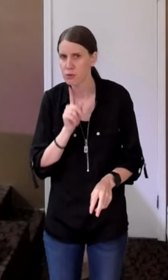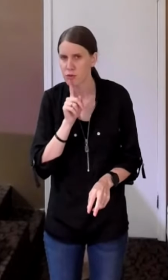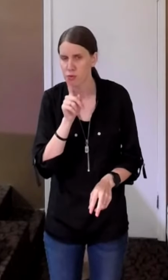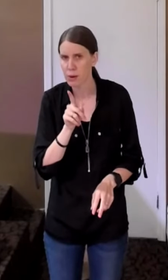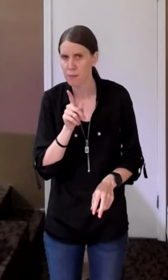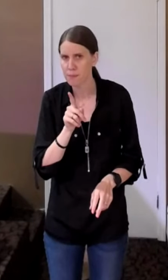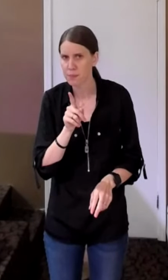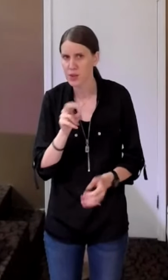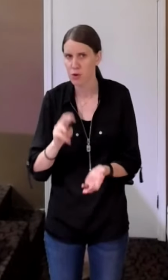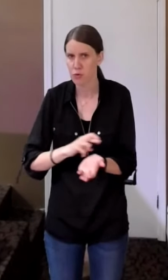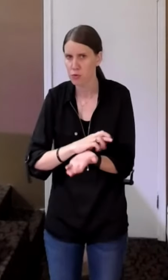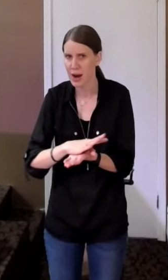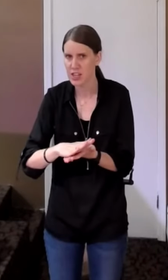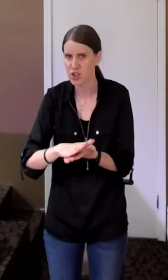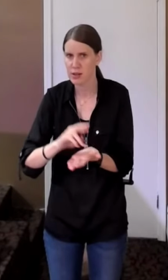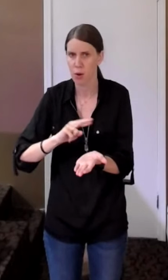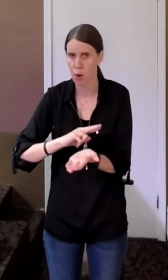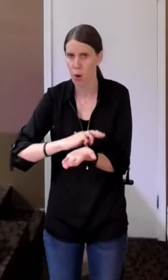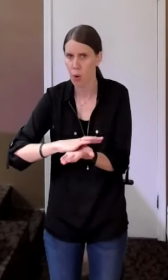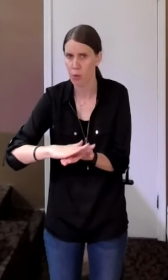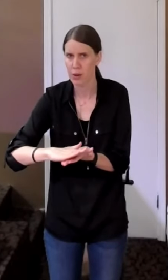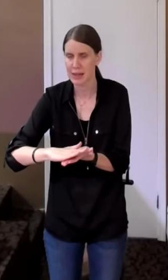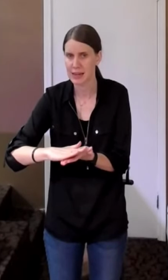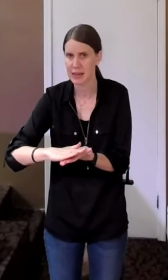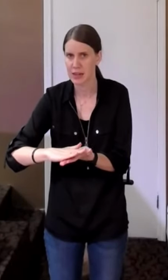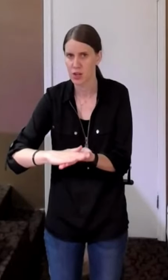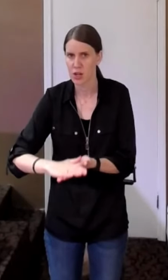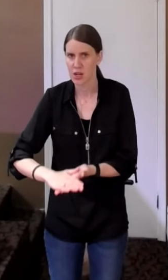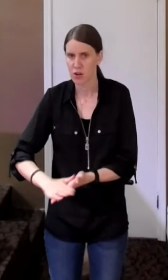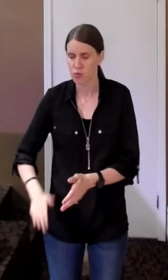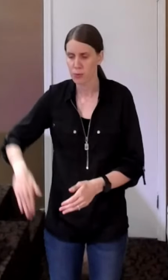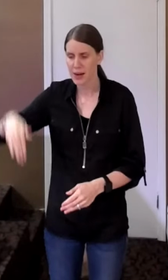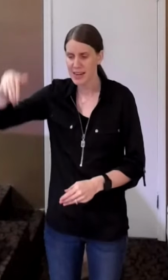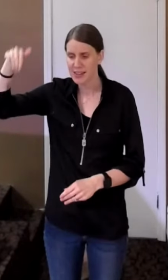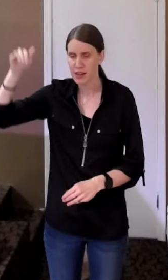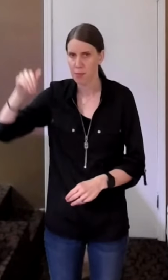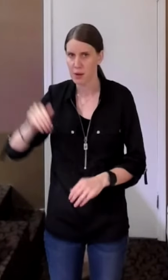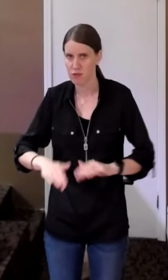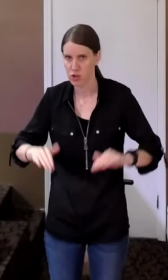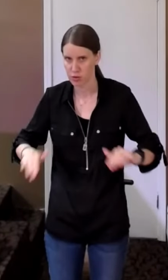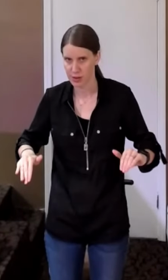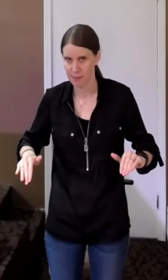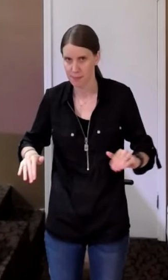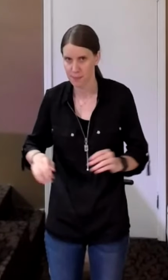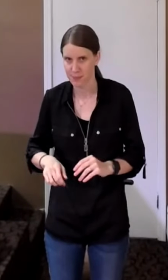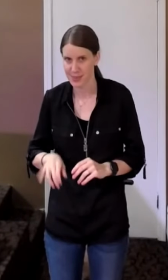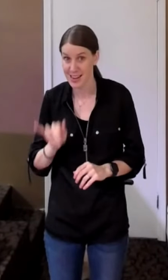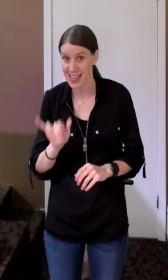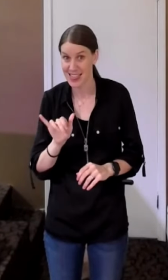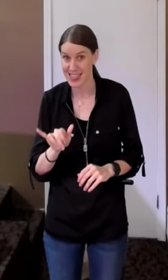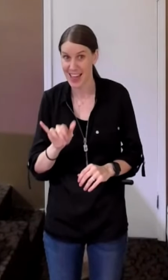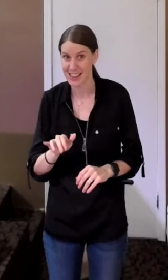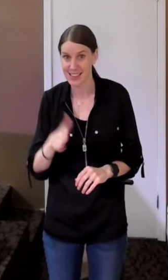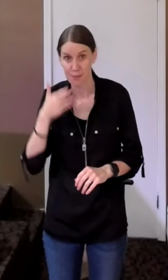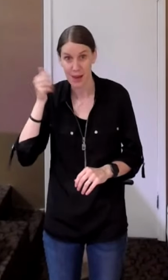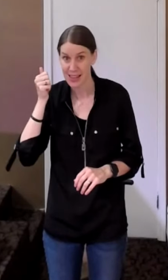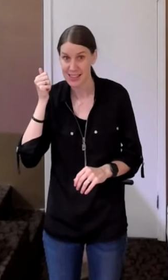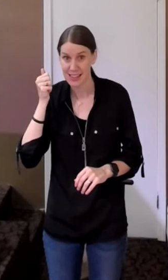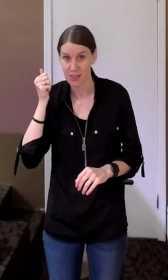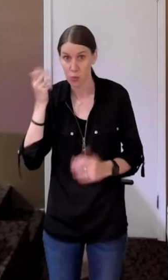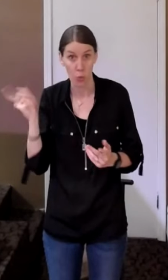genuine, righteous, holy raising up of children, you know, that's all best taught in the home.